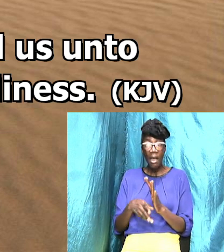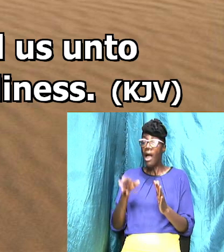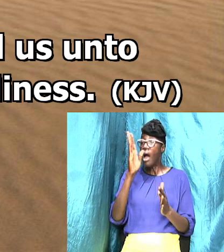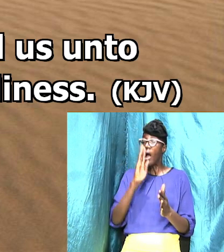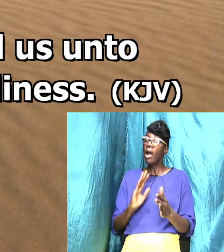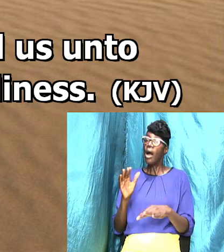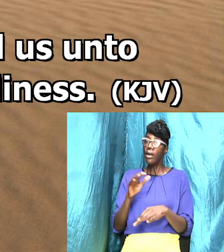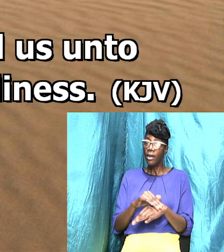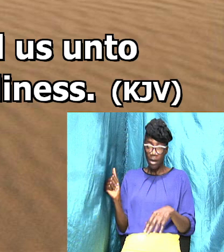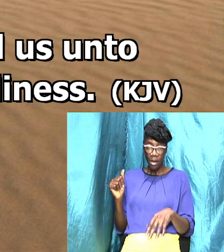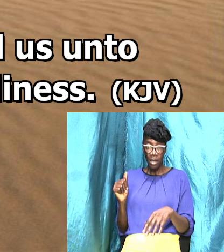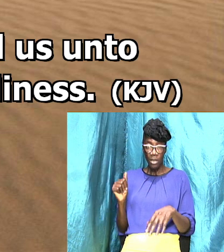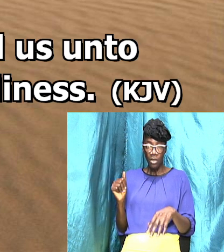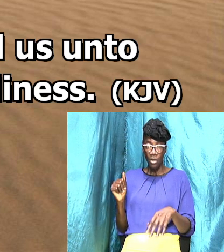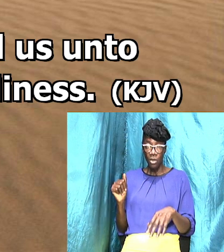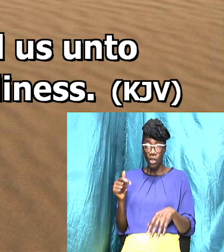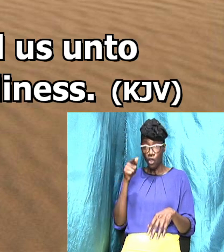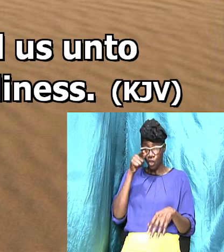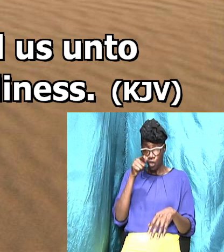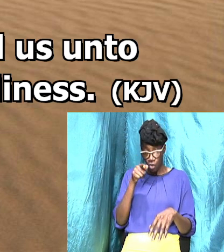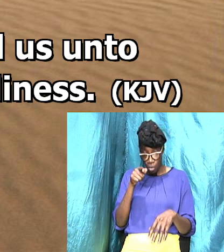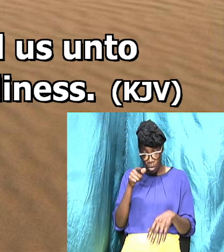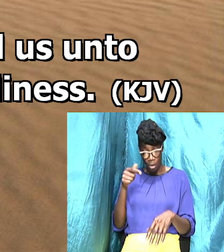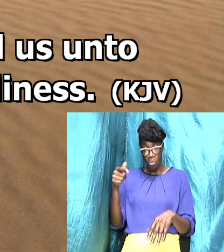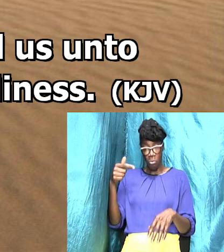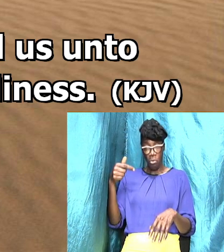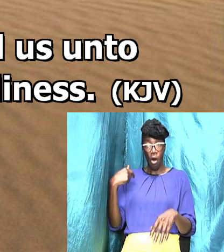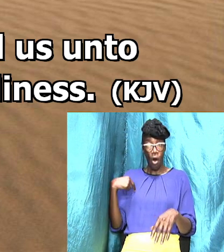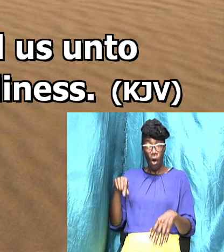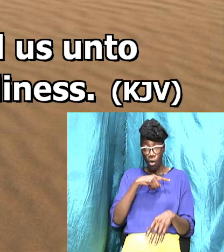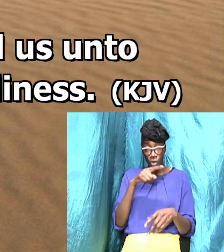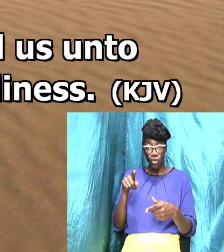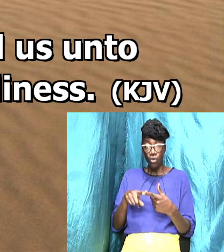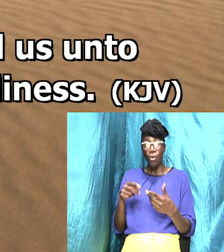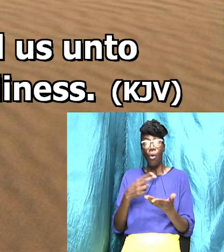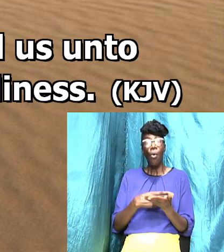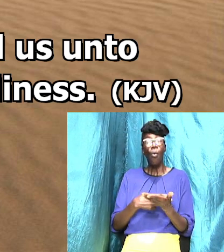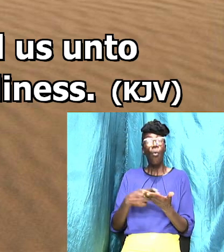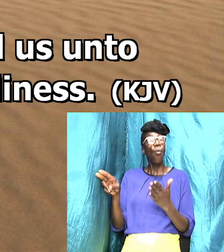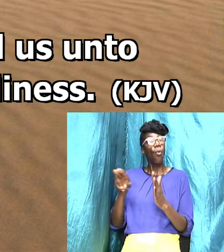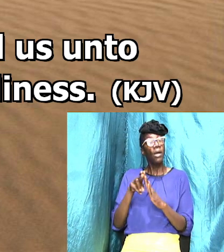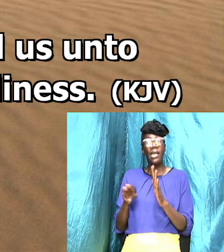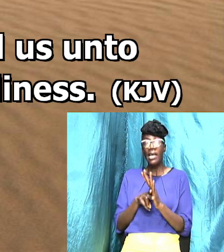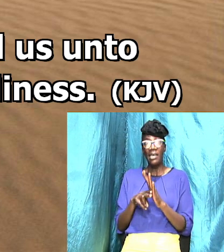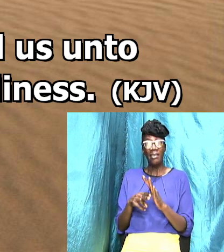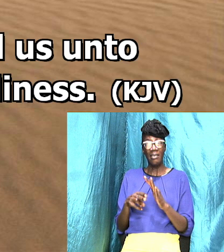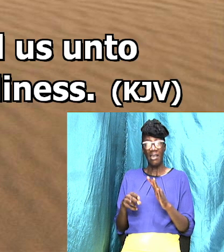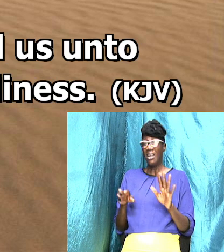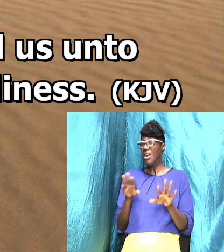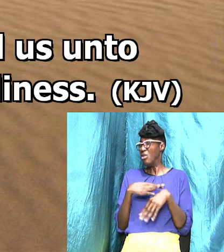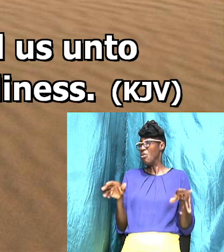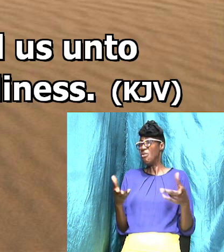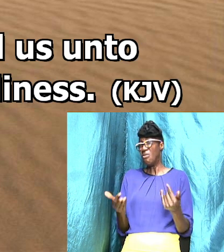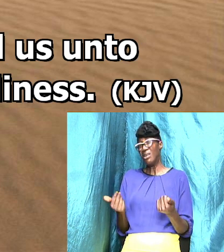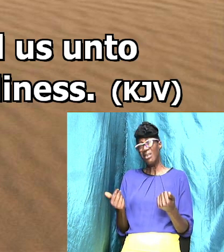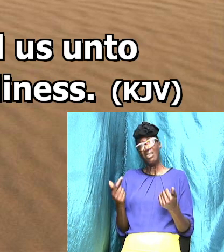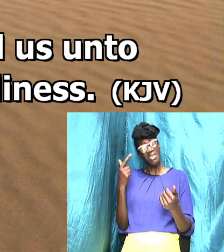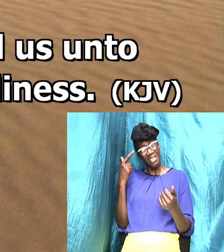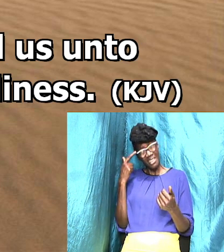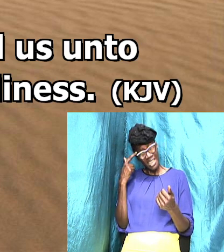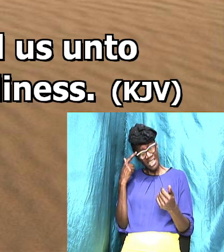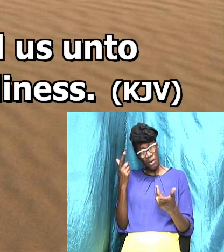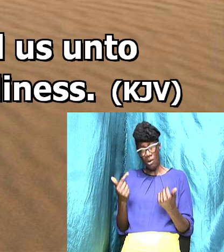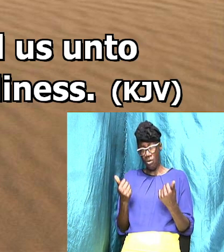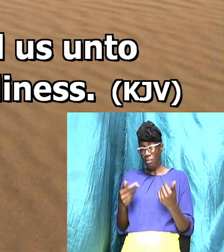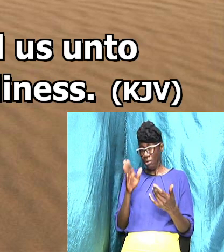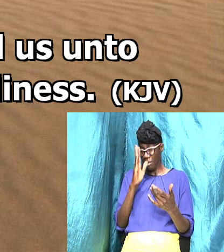unto uncleanness, but unto what? Holiness. So I don't want us to think that, look here, we come to